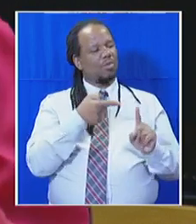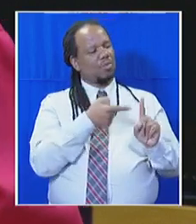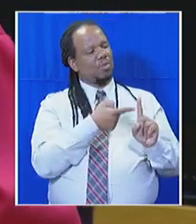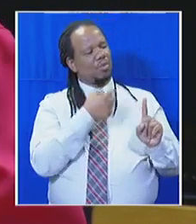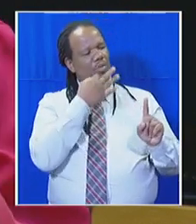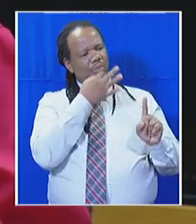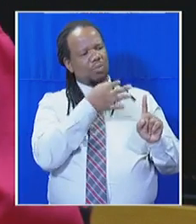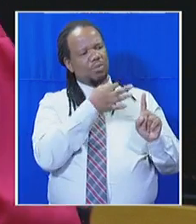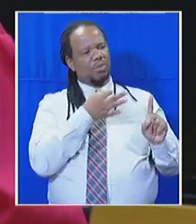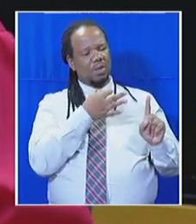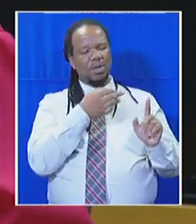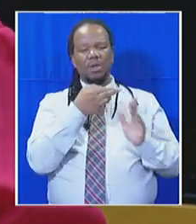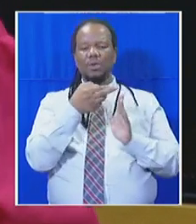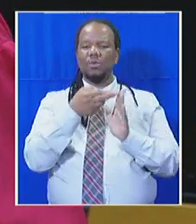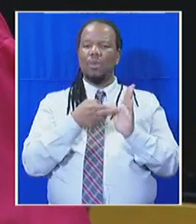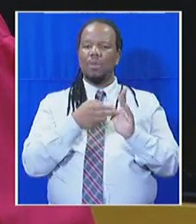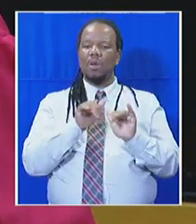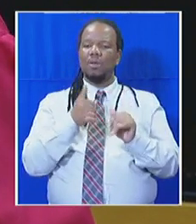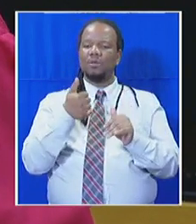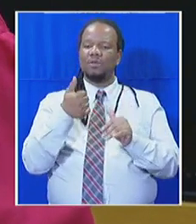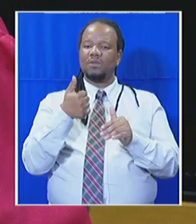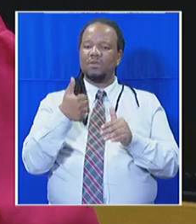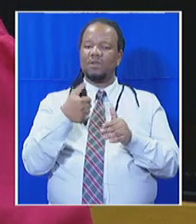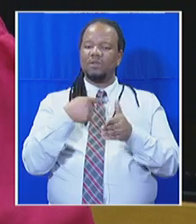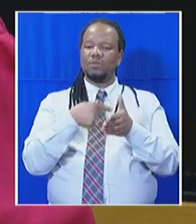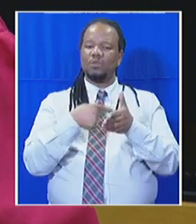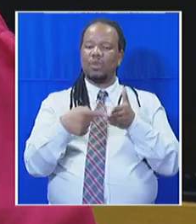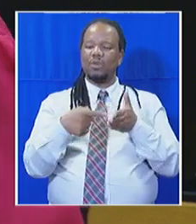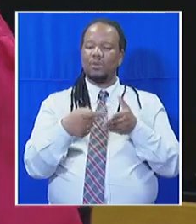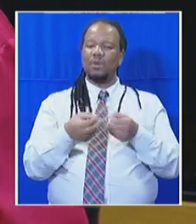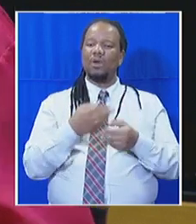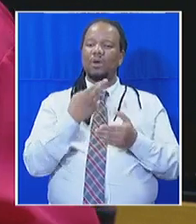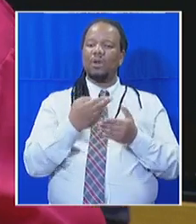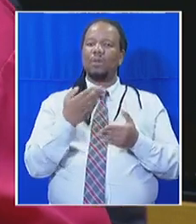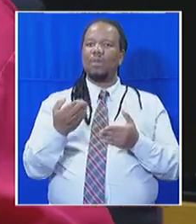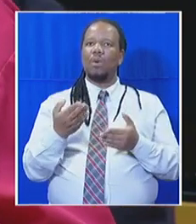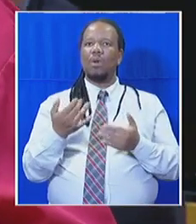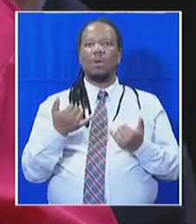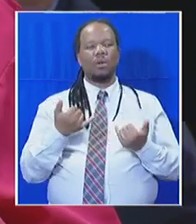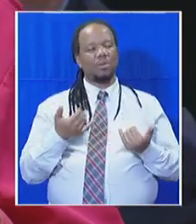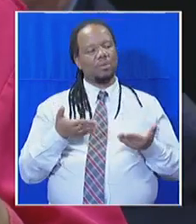the report will be out in 6 weeks. Today is